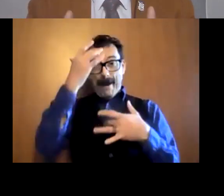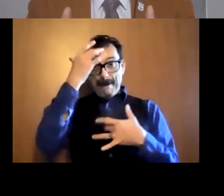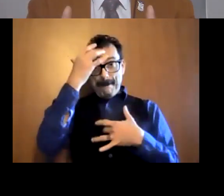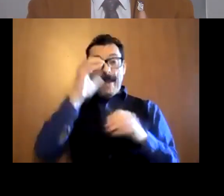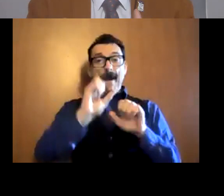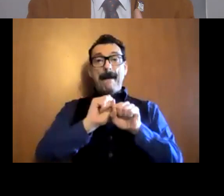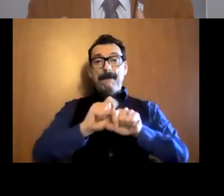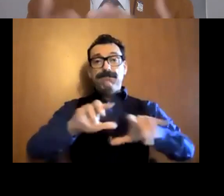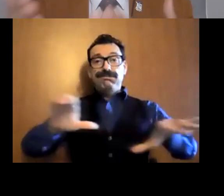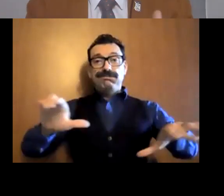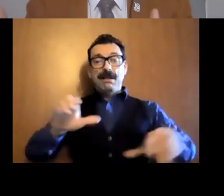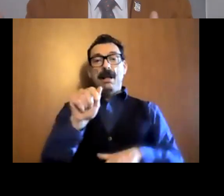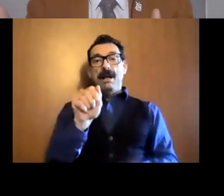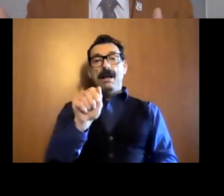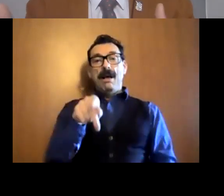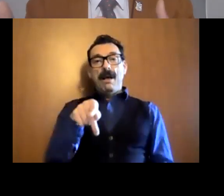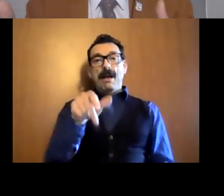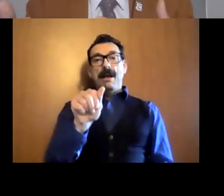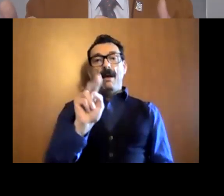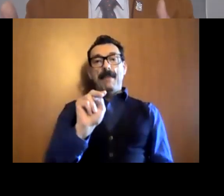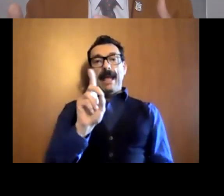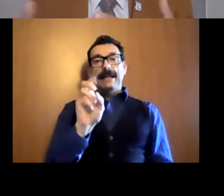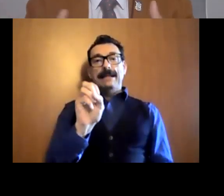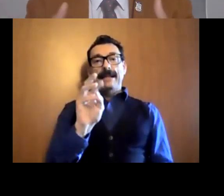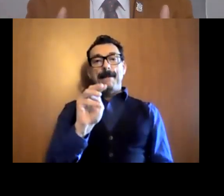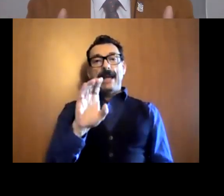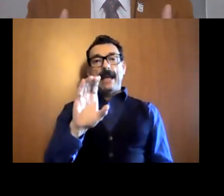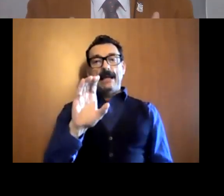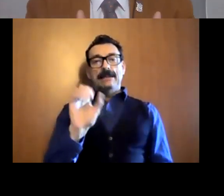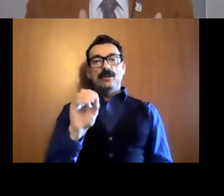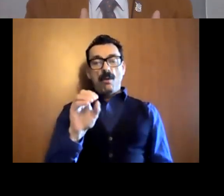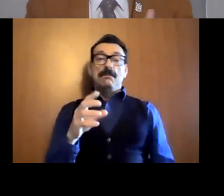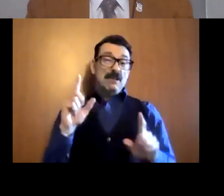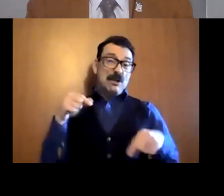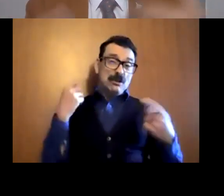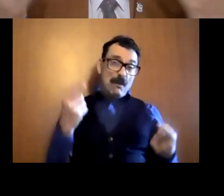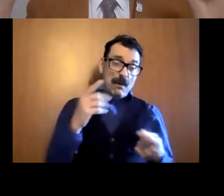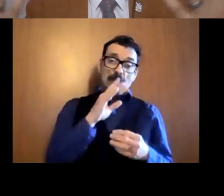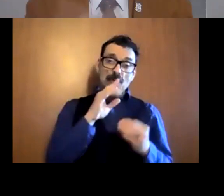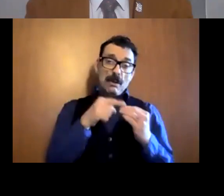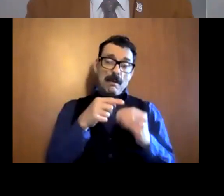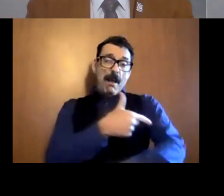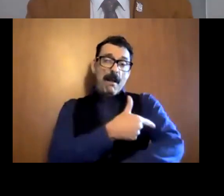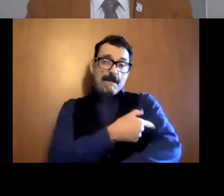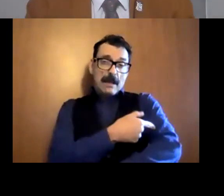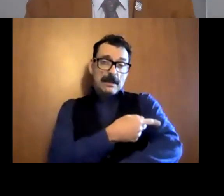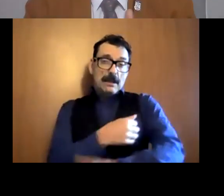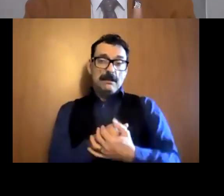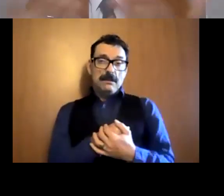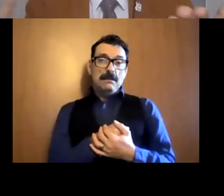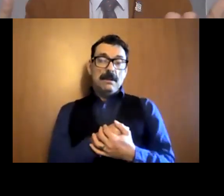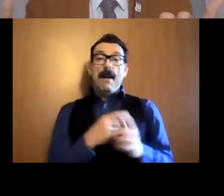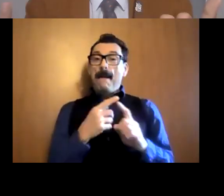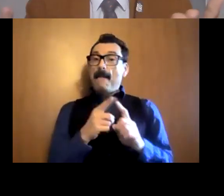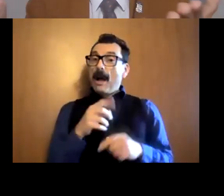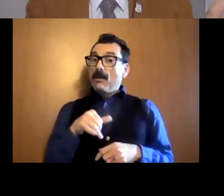been talking about vaccines, yet we still have uh, the coronavirus